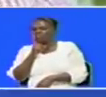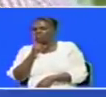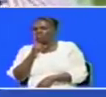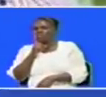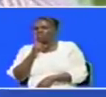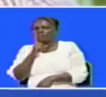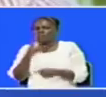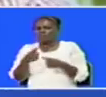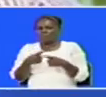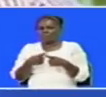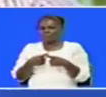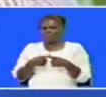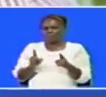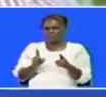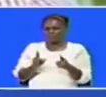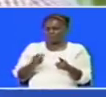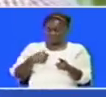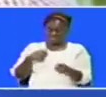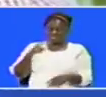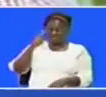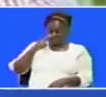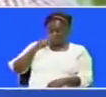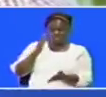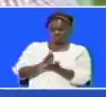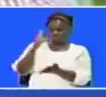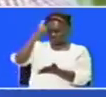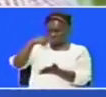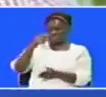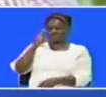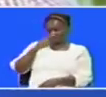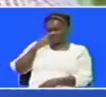But well, yes, I look funny.